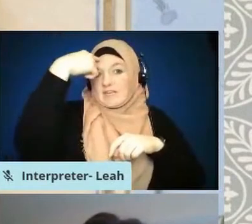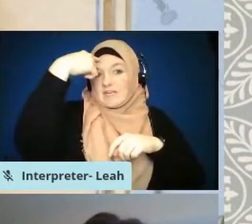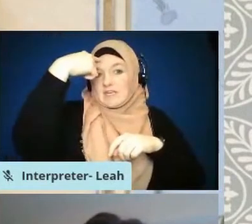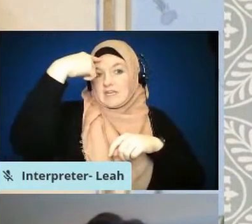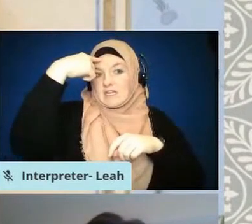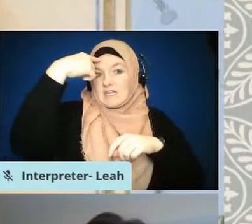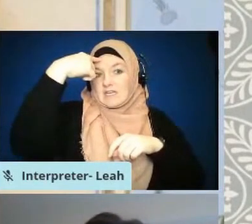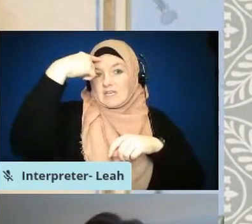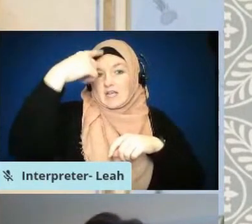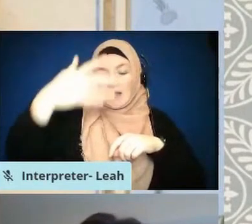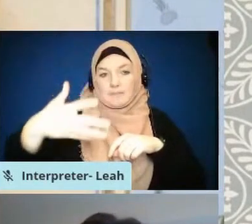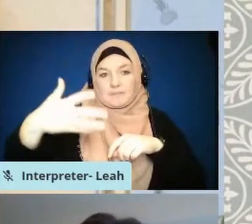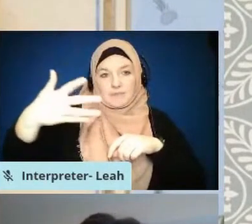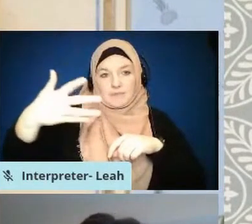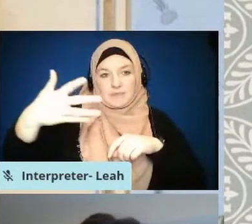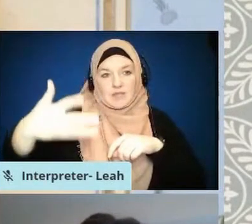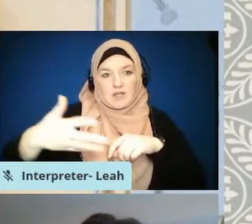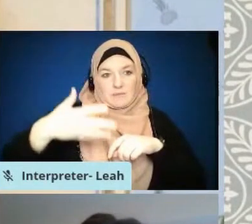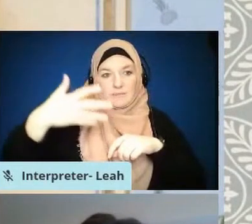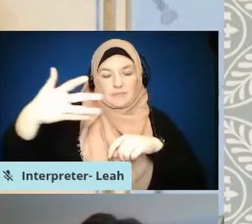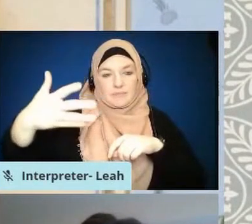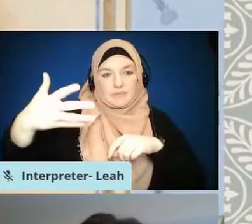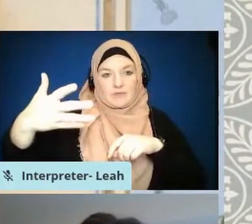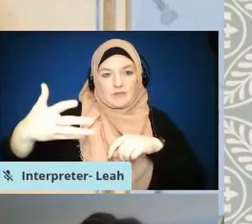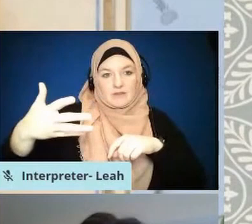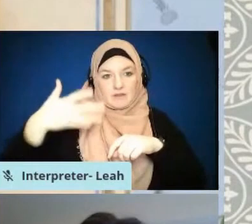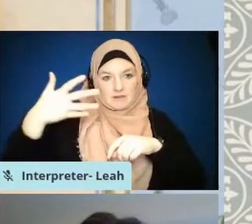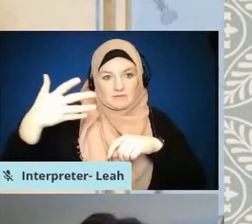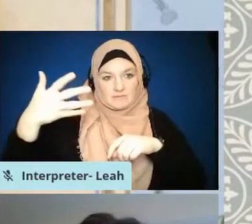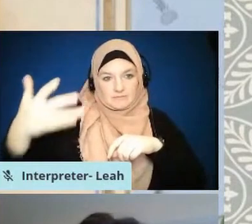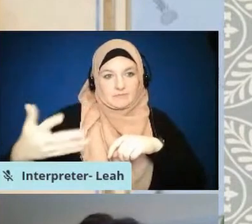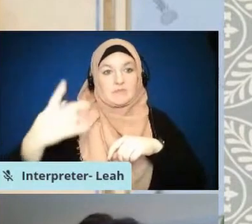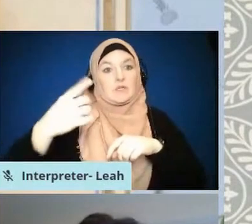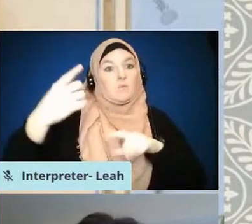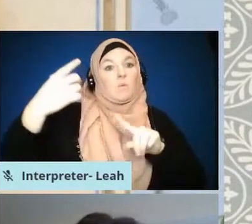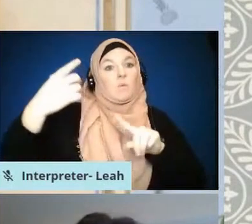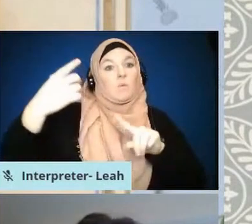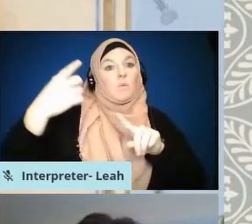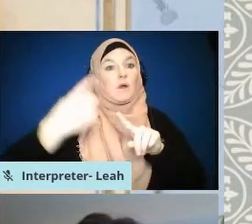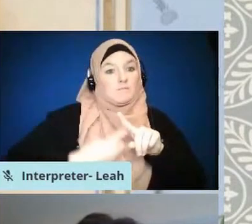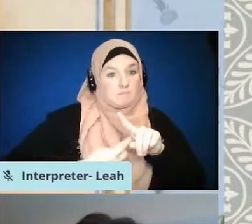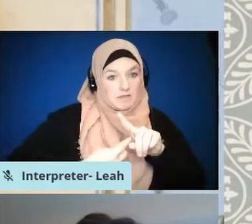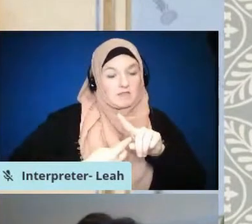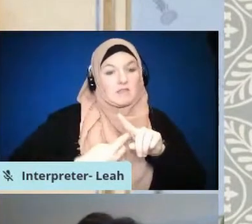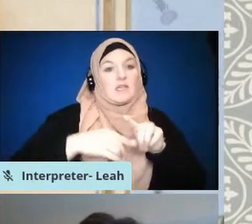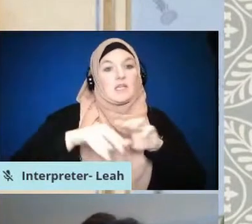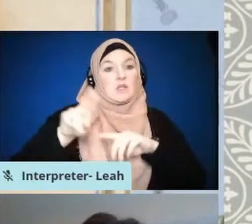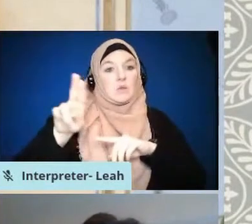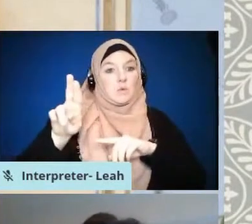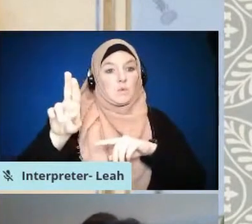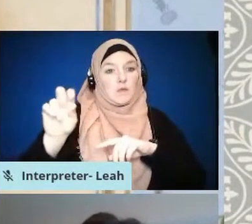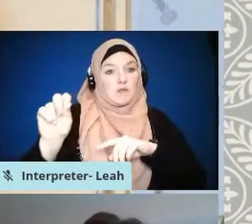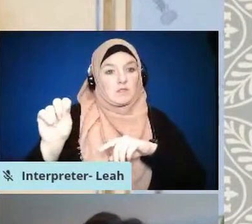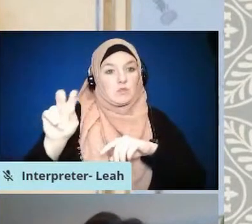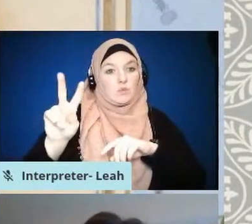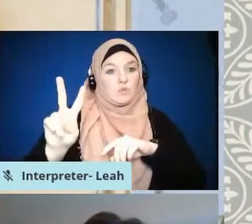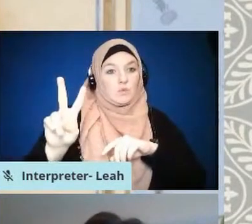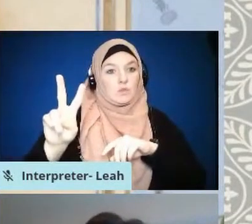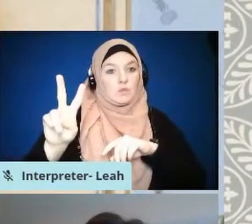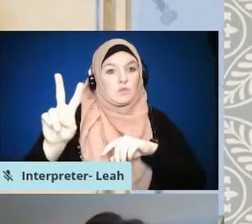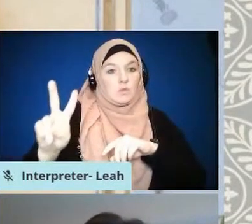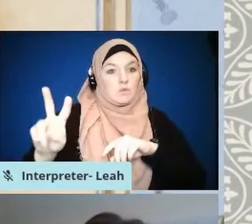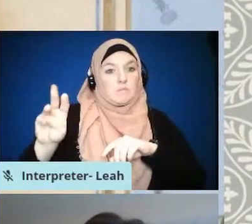by uh, the by what in 1 month in the US, 22